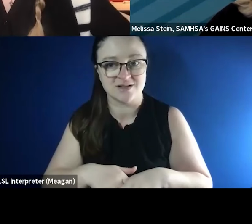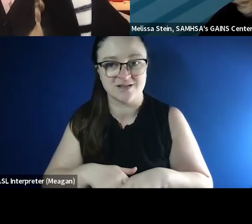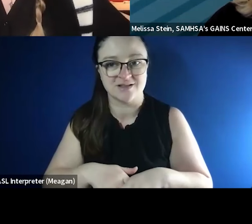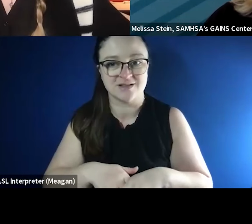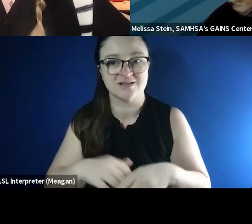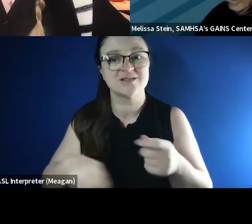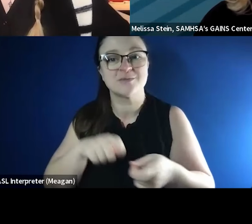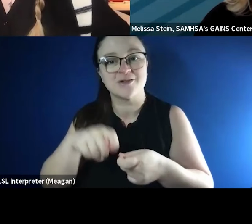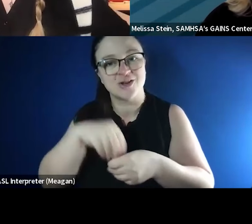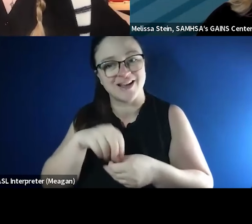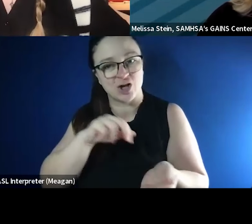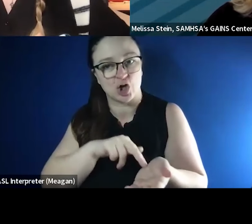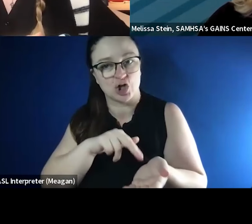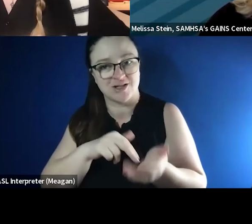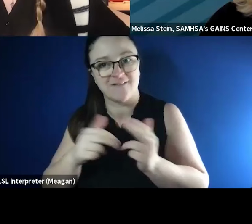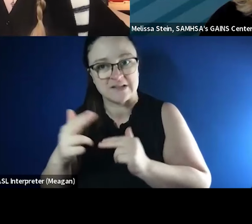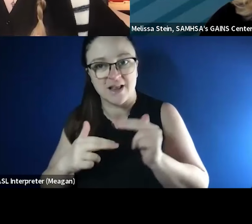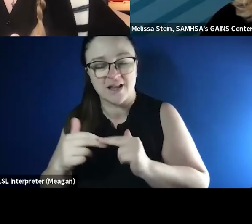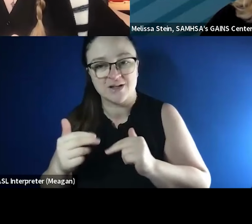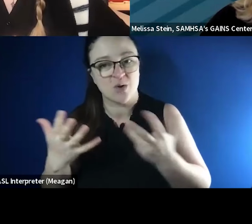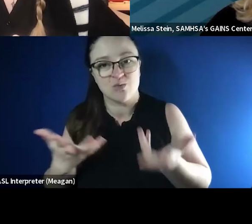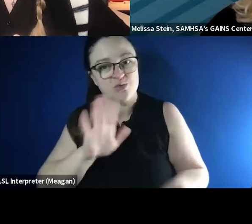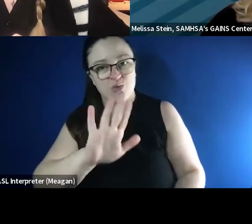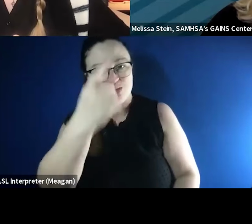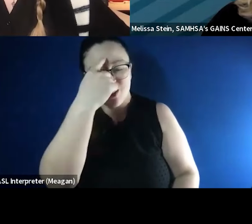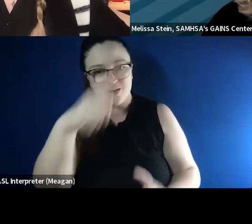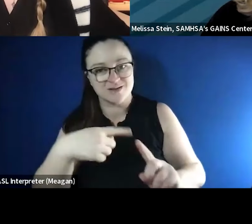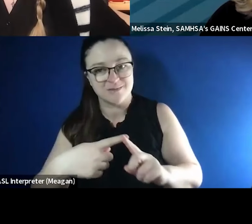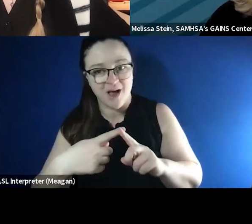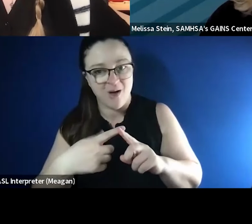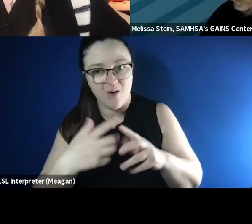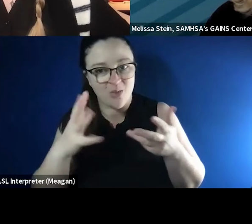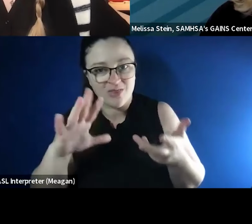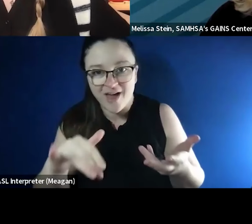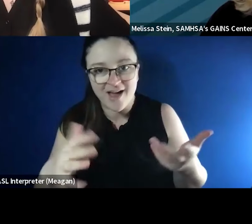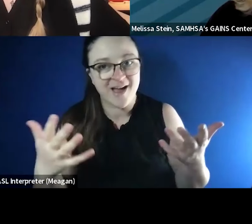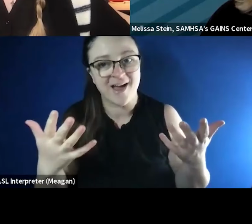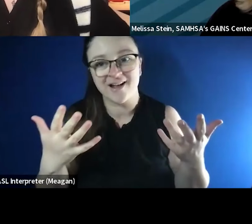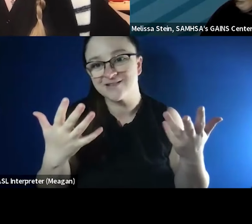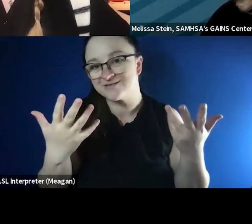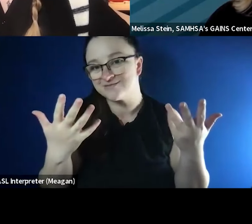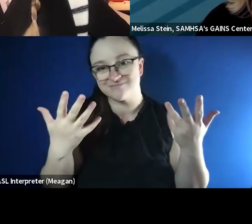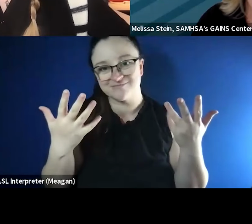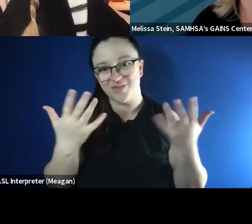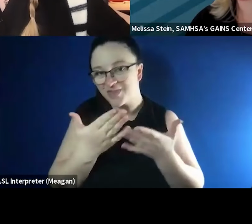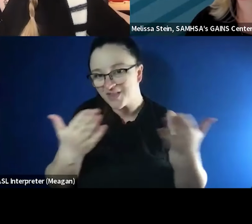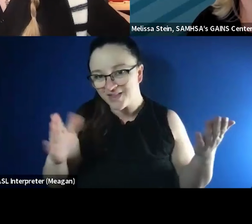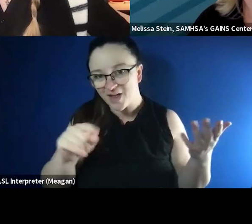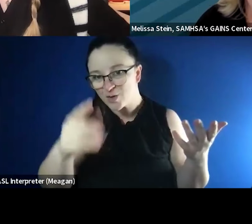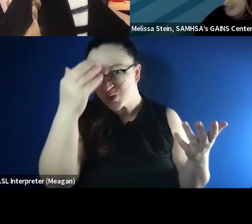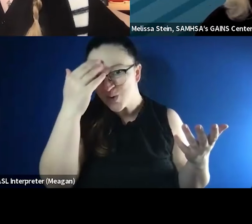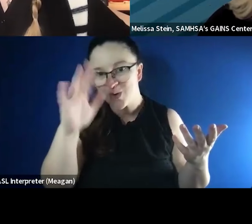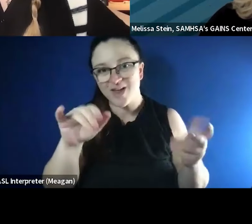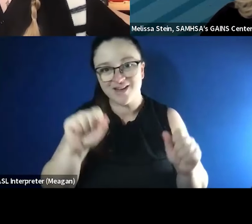Nursing facilities. Yeah. And so what are your thoughts about directions that need to be taken or initiatives you're aware of to address those